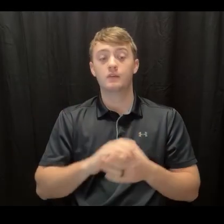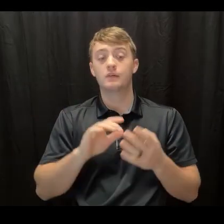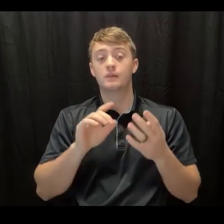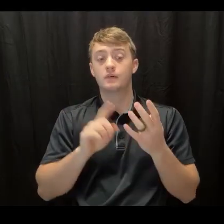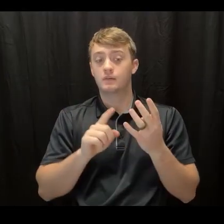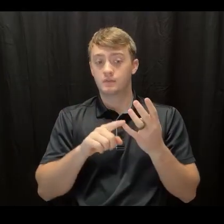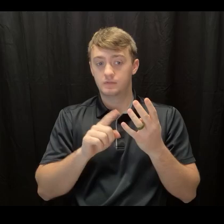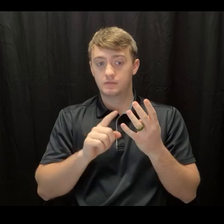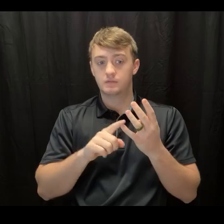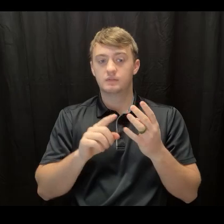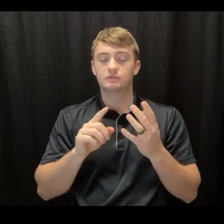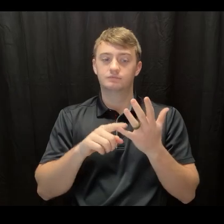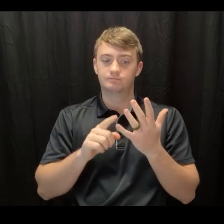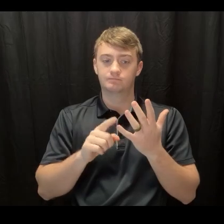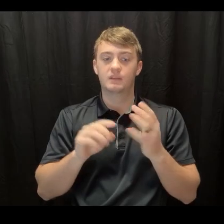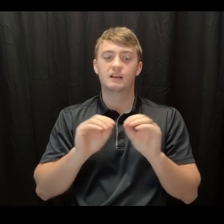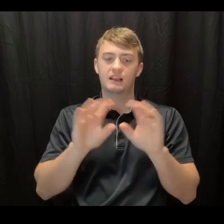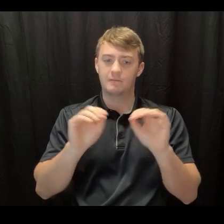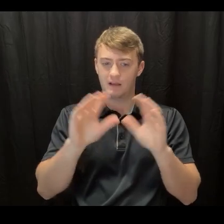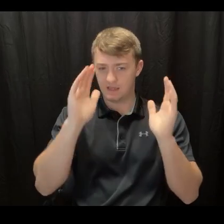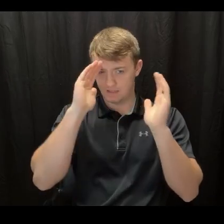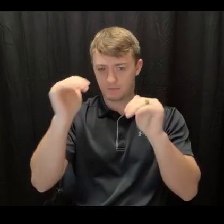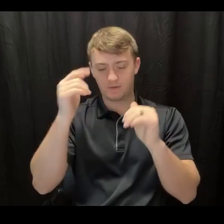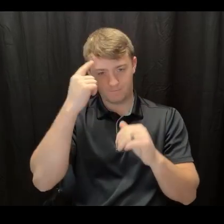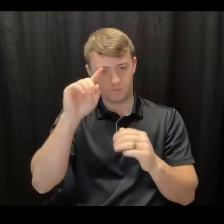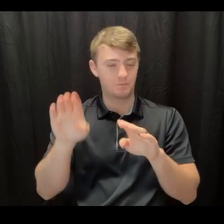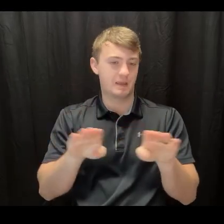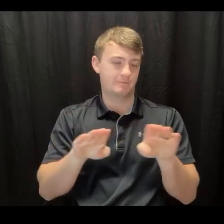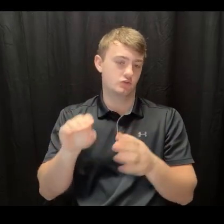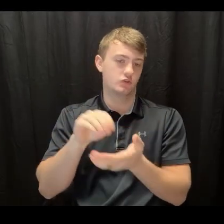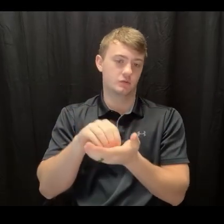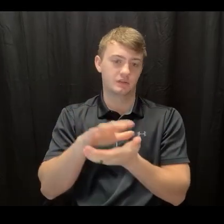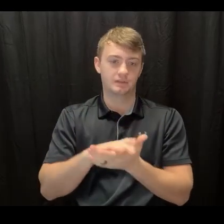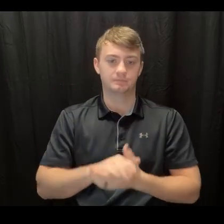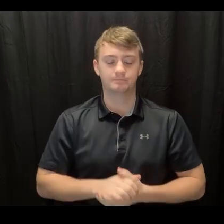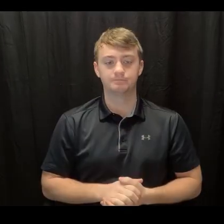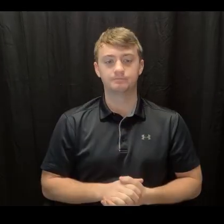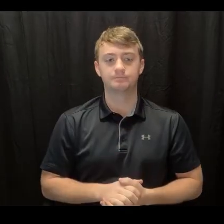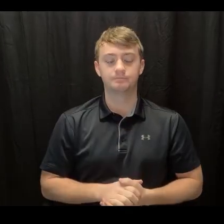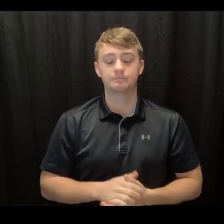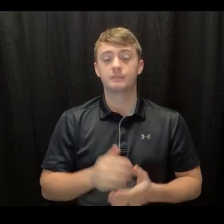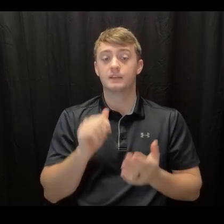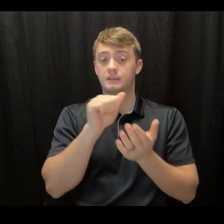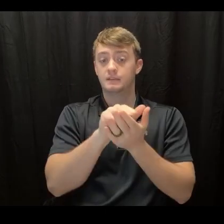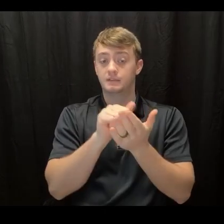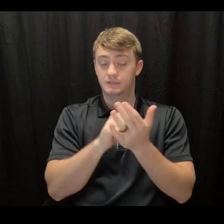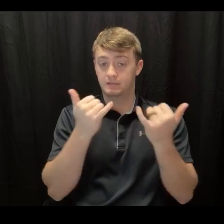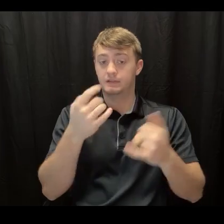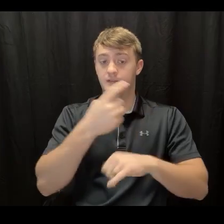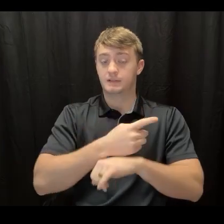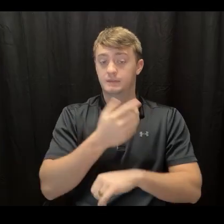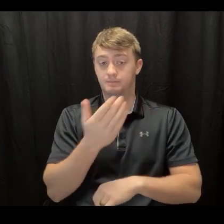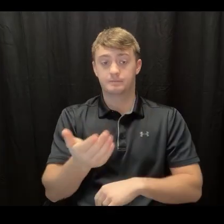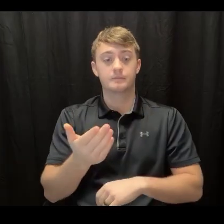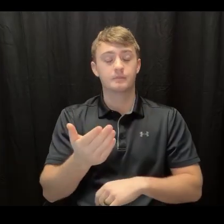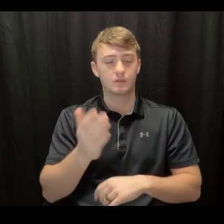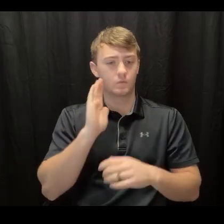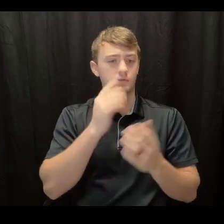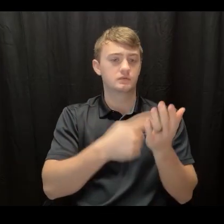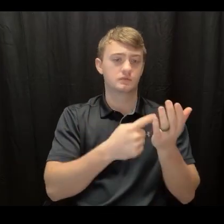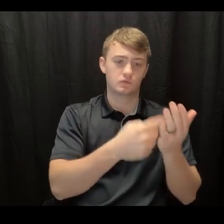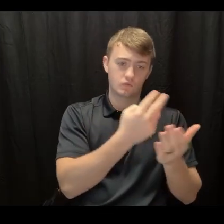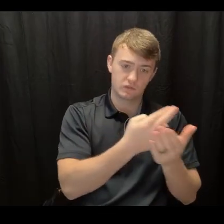this also clarifies expectations around behavior documentation. So this is our agenda for today. We're going to talk